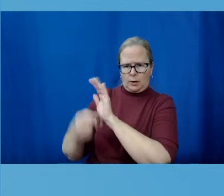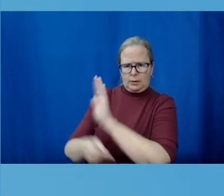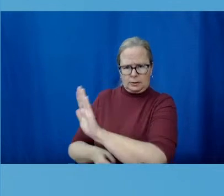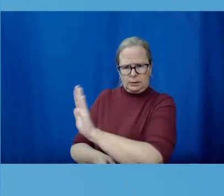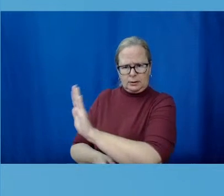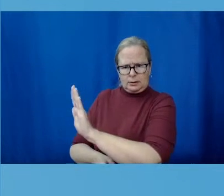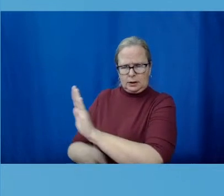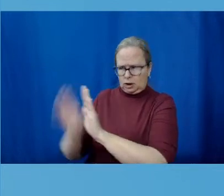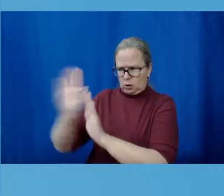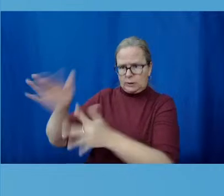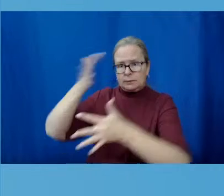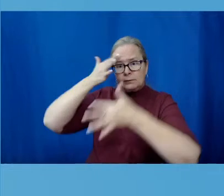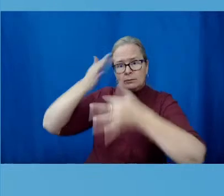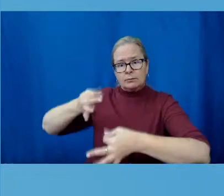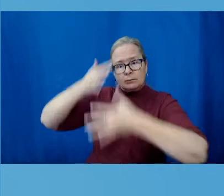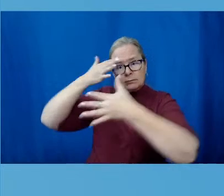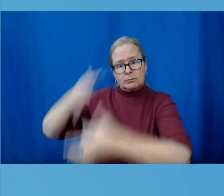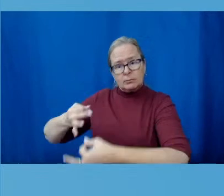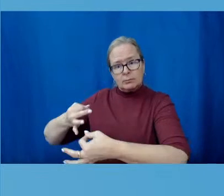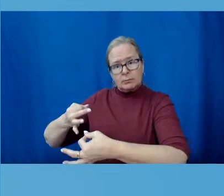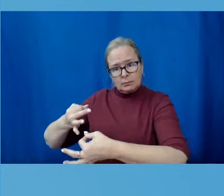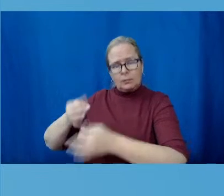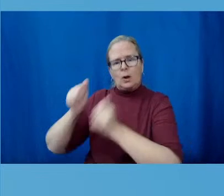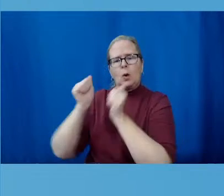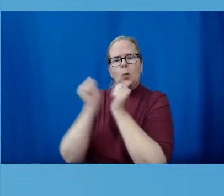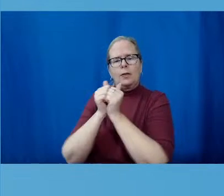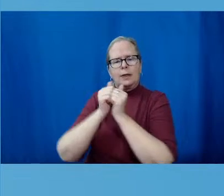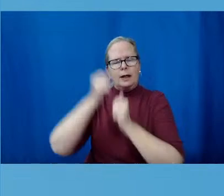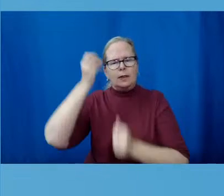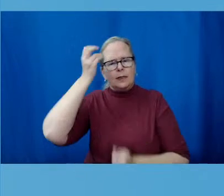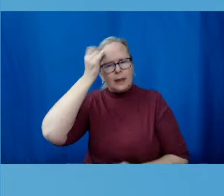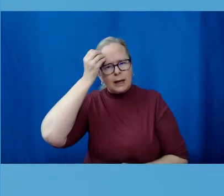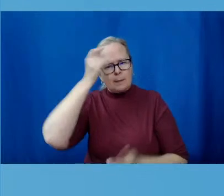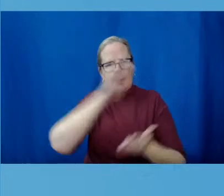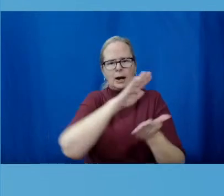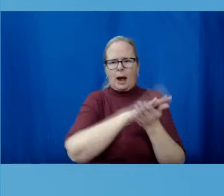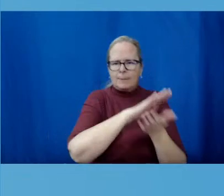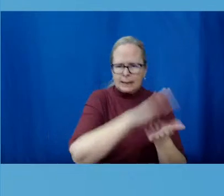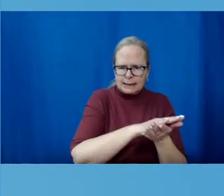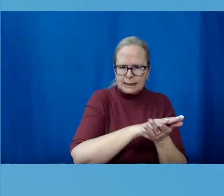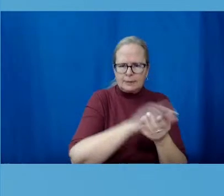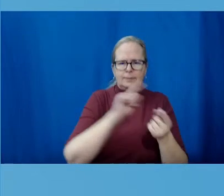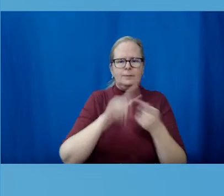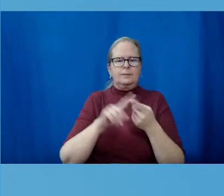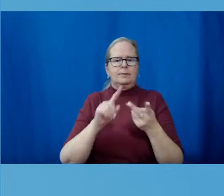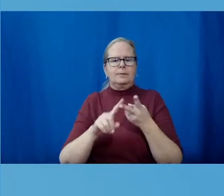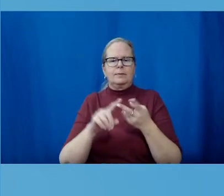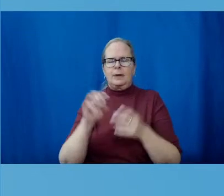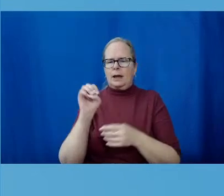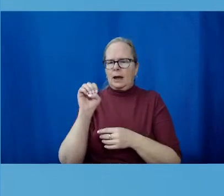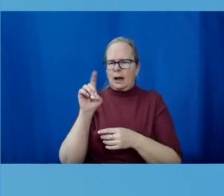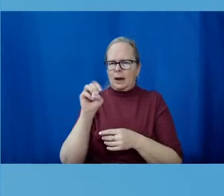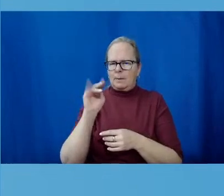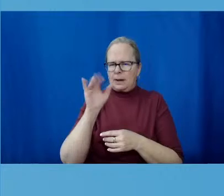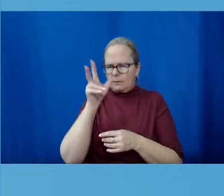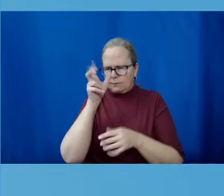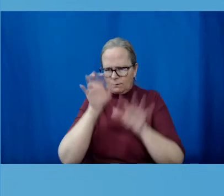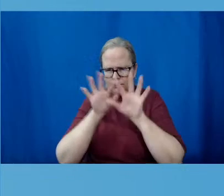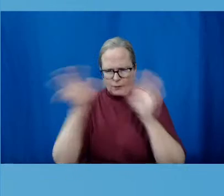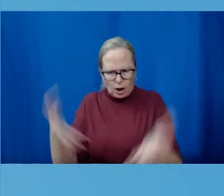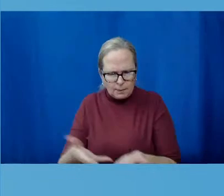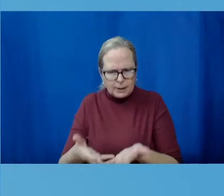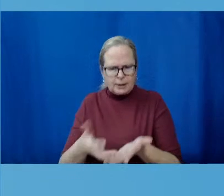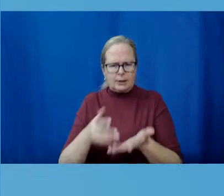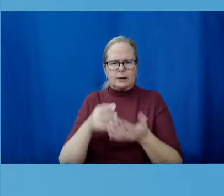mind. So even though she has an advisory role, the relevant section for all intents and purposes when it comes to a pandemic is